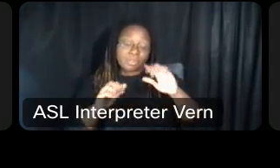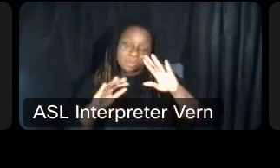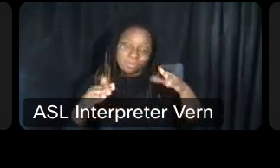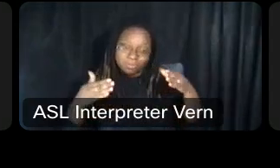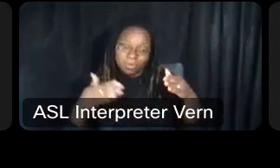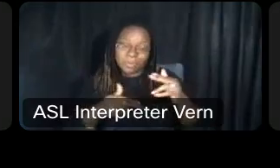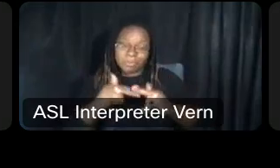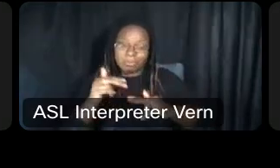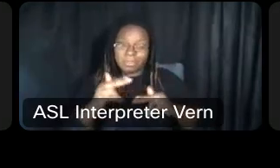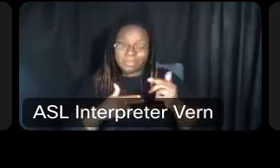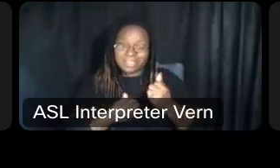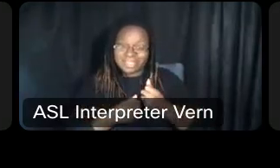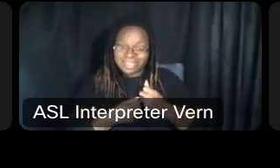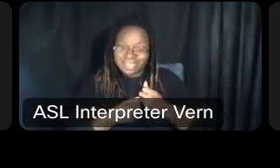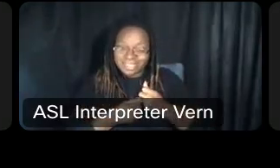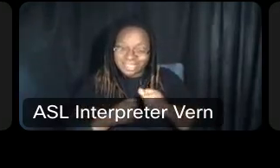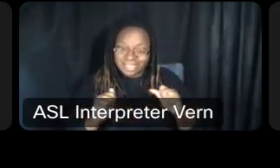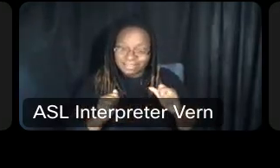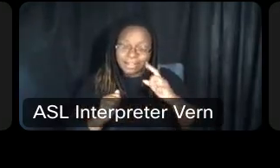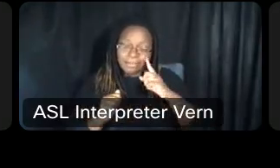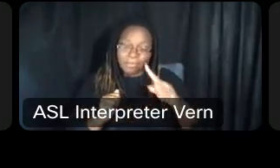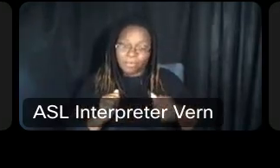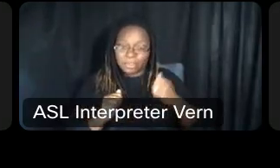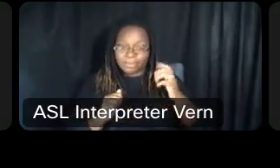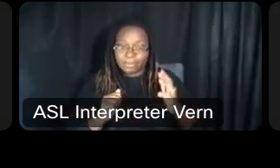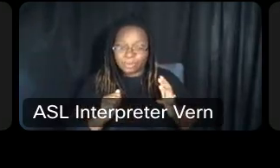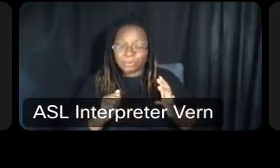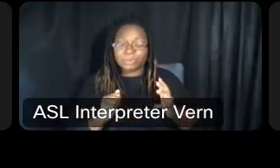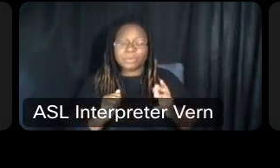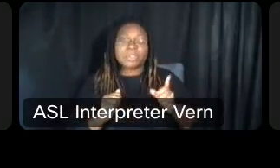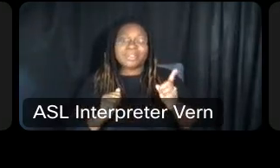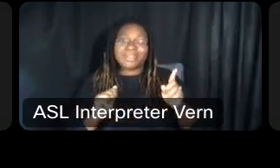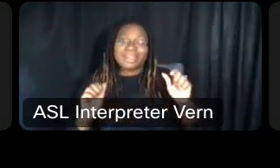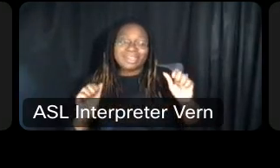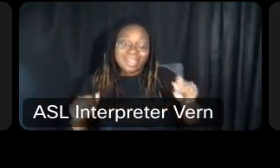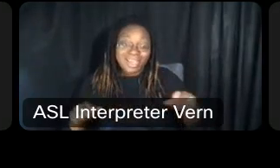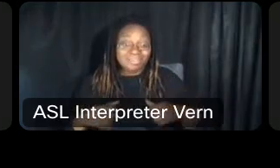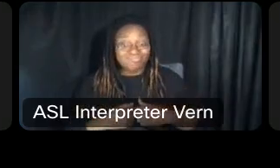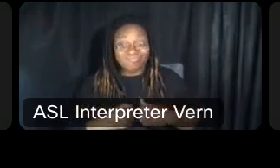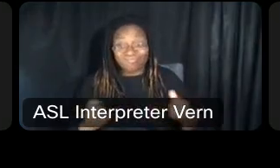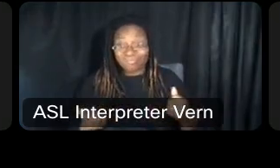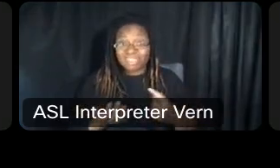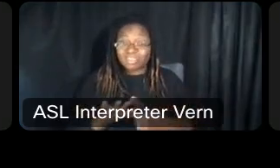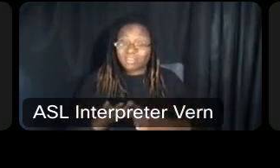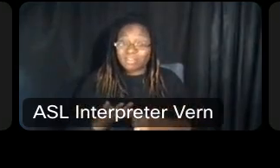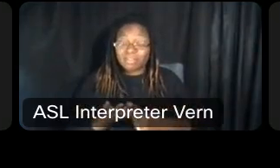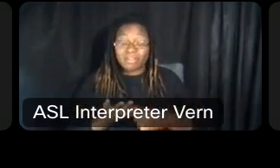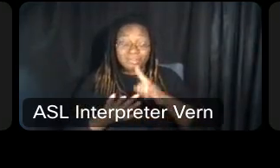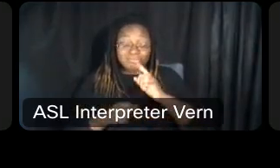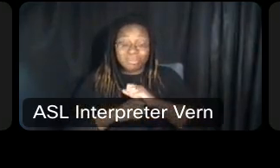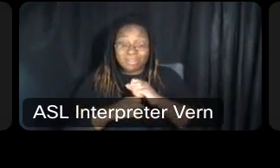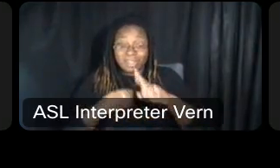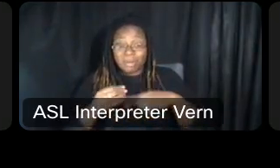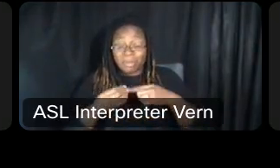safety for survivors to be able to actually be able to talk with us about what is happening. And